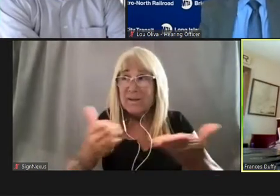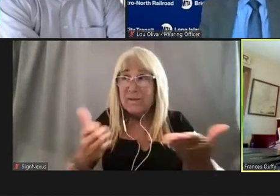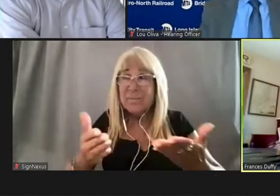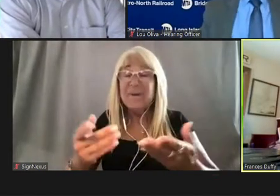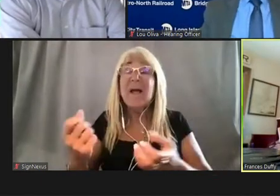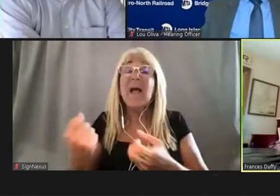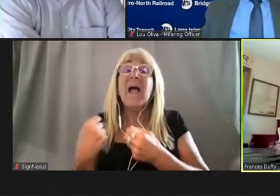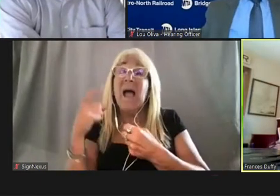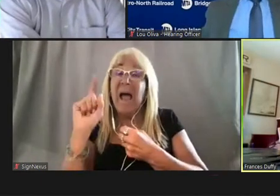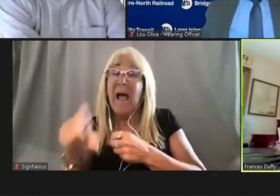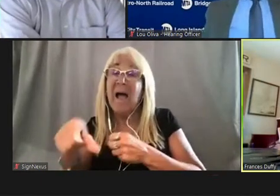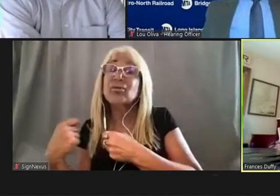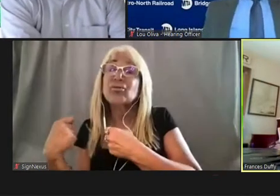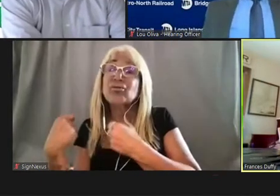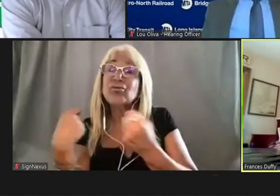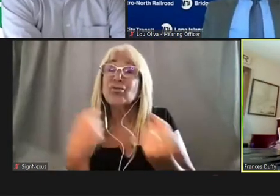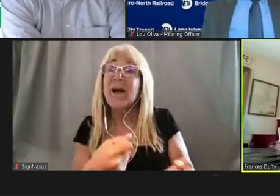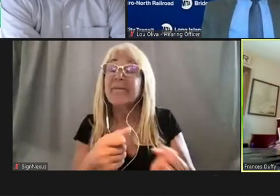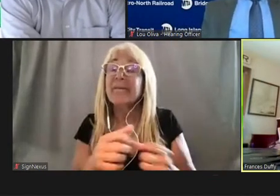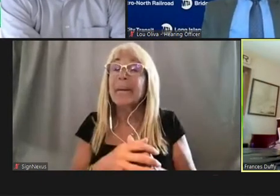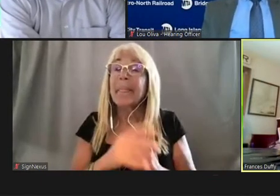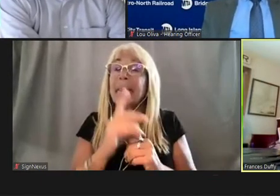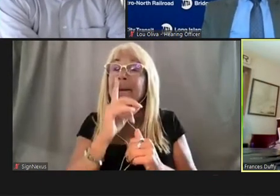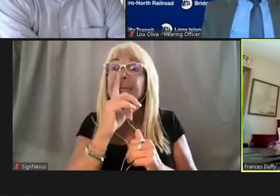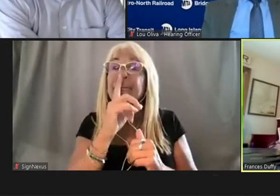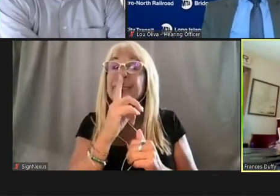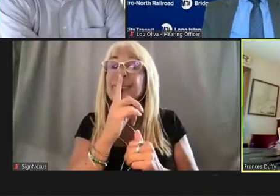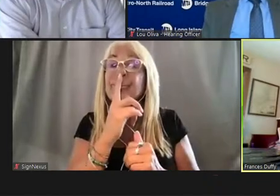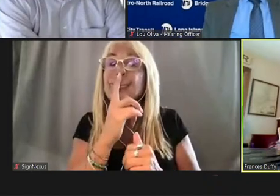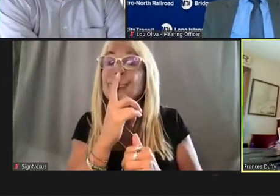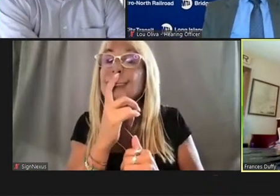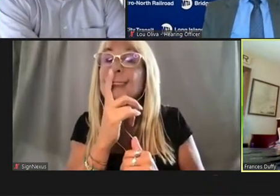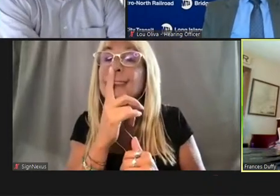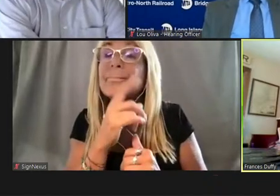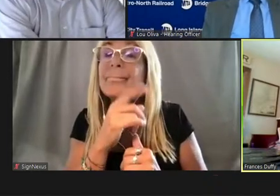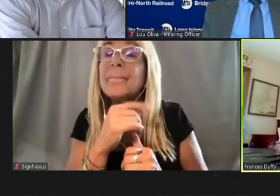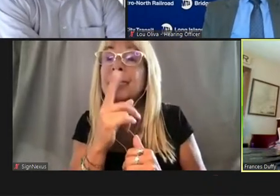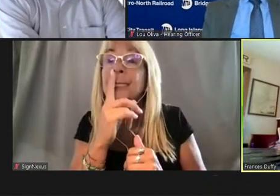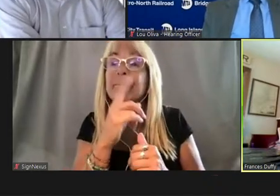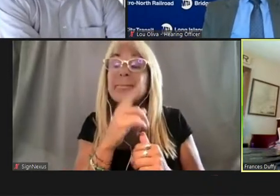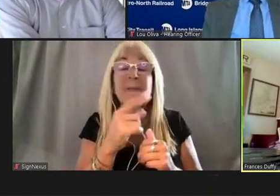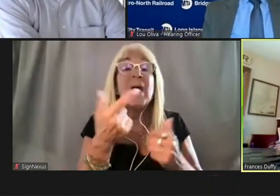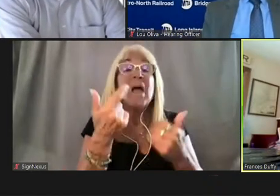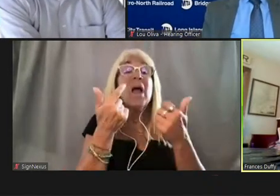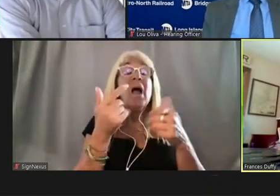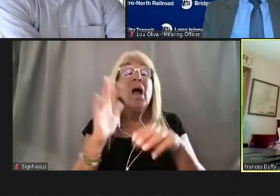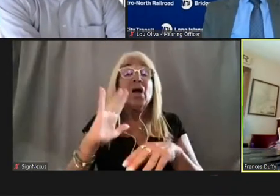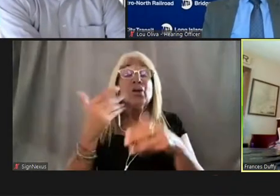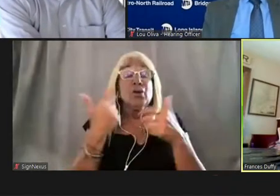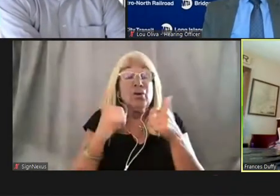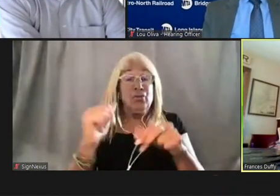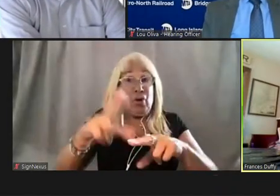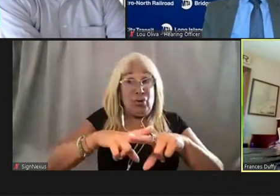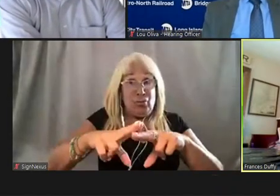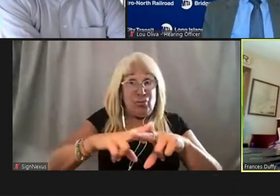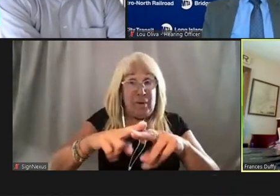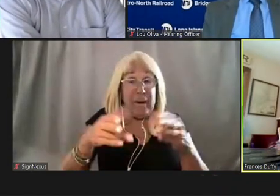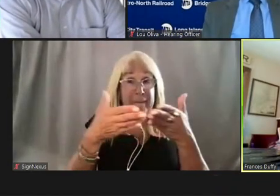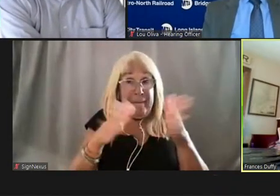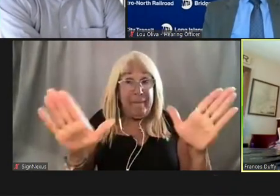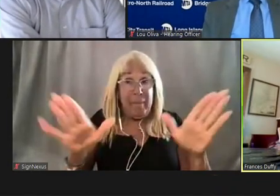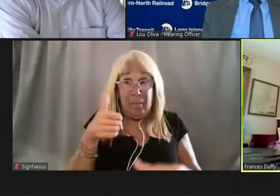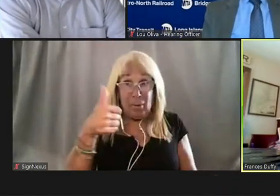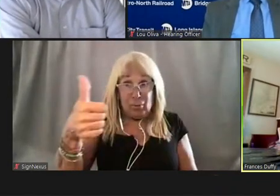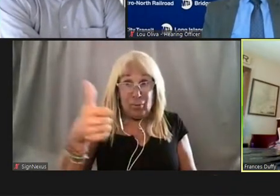in before the pandemic I absolutely used to try and take the train in public transportation it is unfortunately not reliable